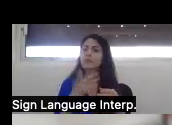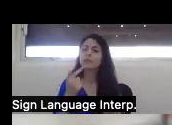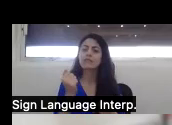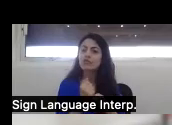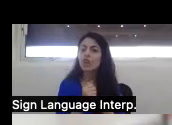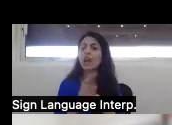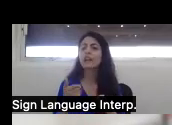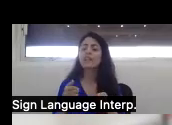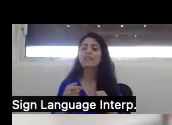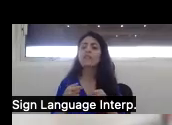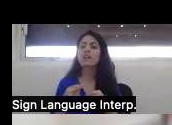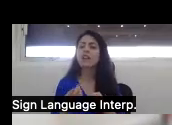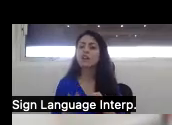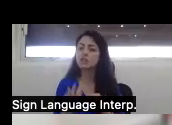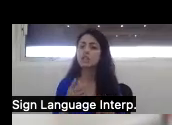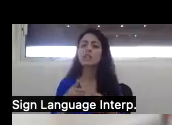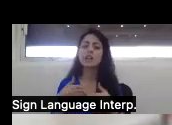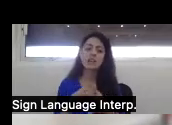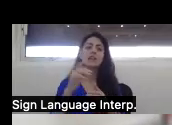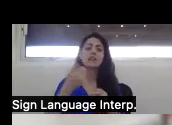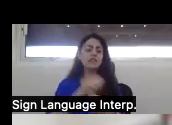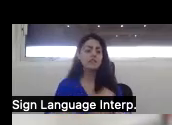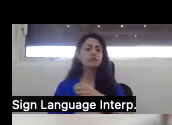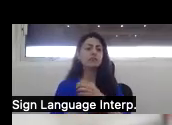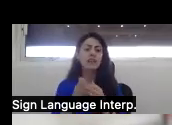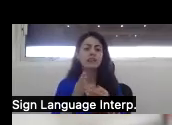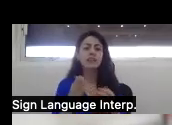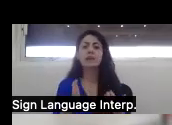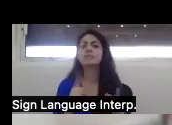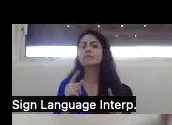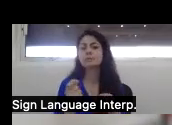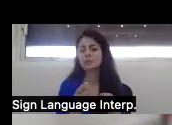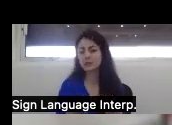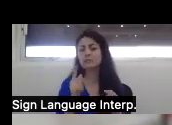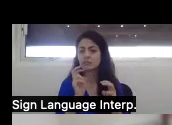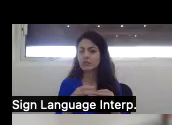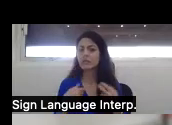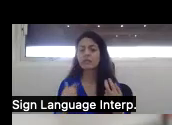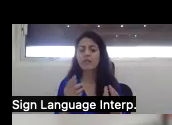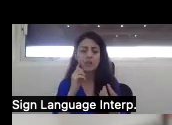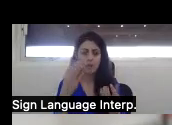registered into this database. So it's not an exhaustive collection of persons with disabilities in Jordan.